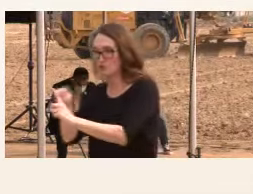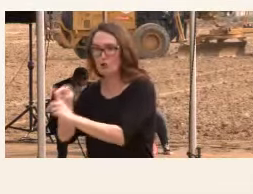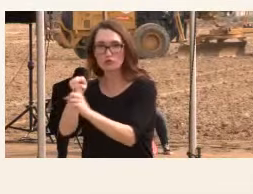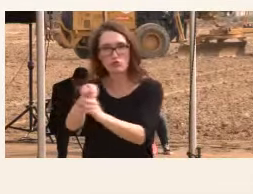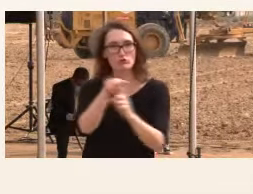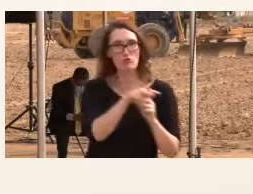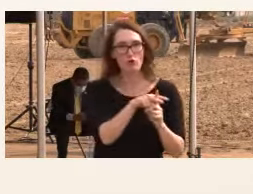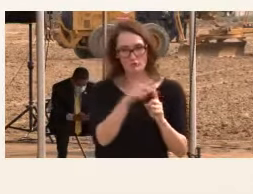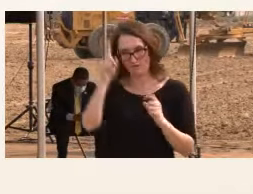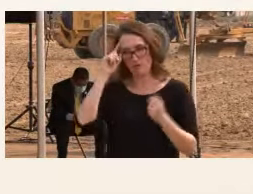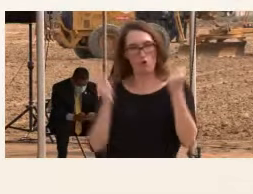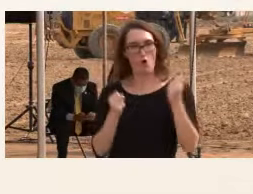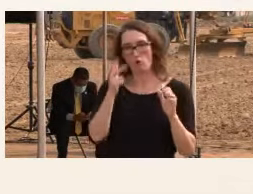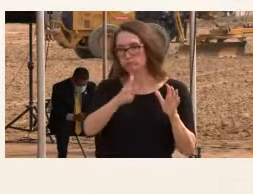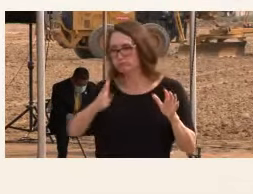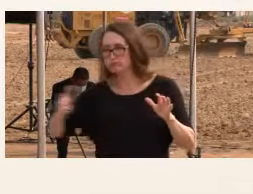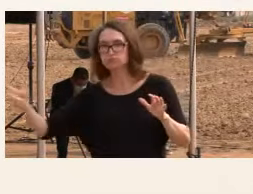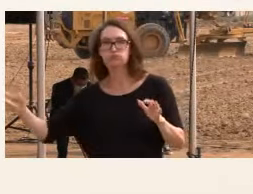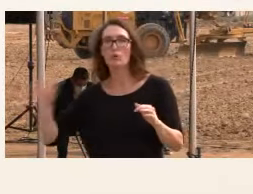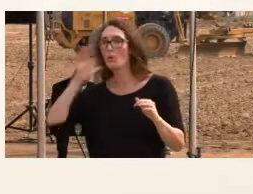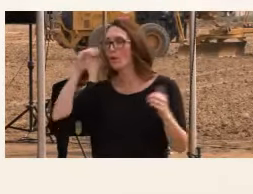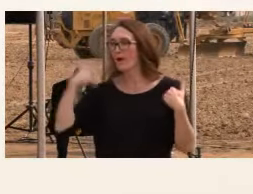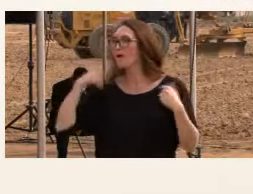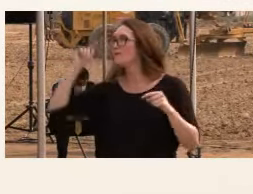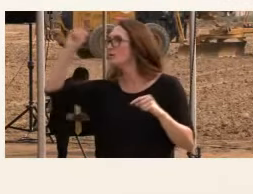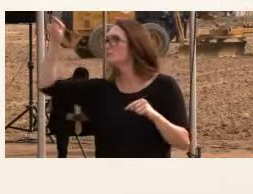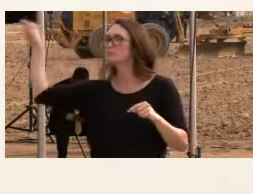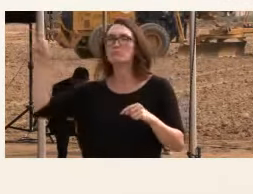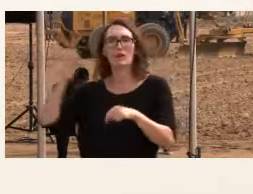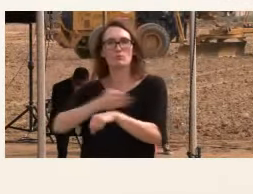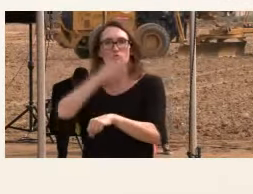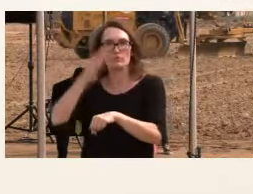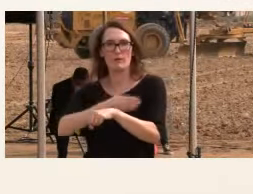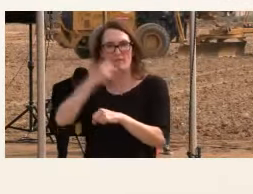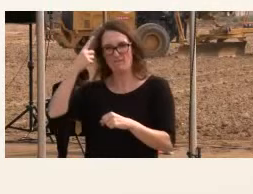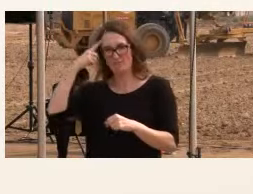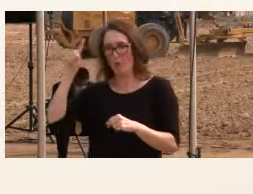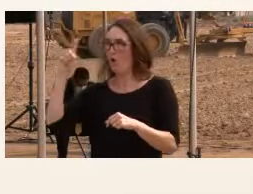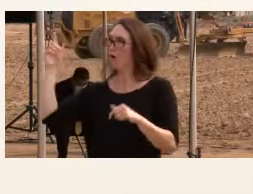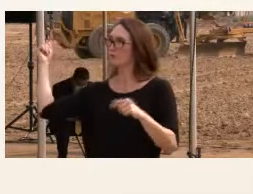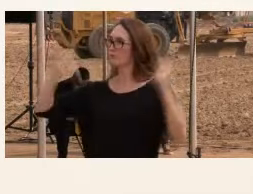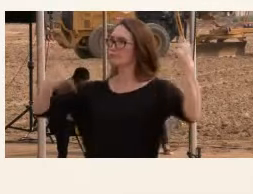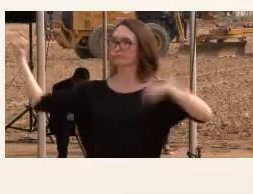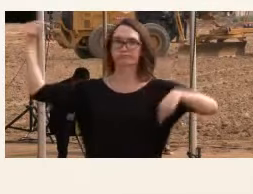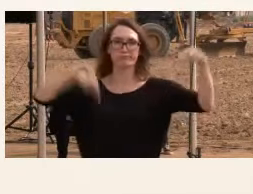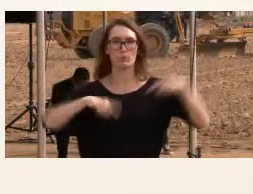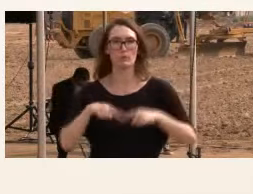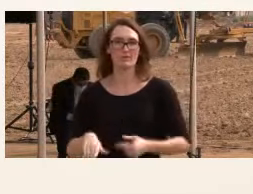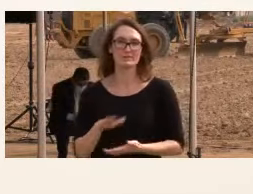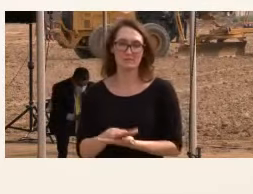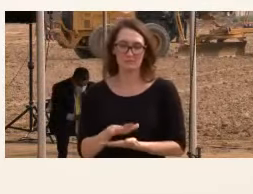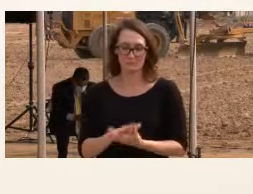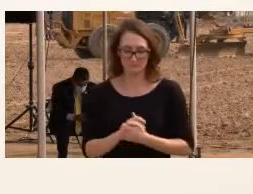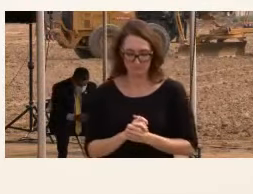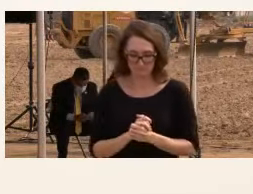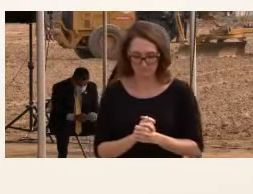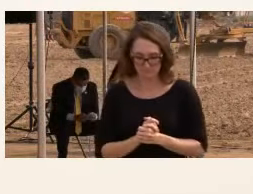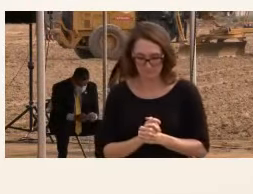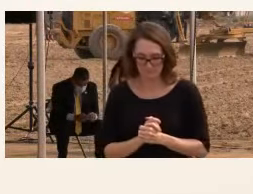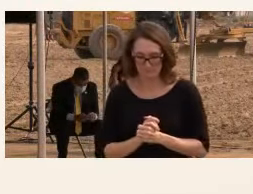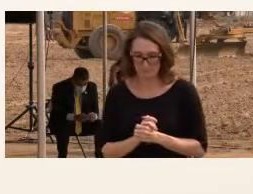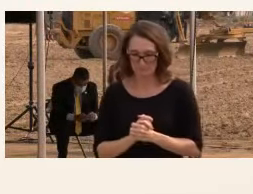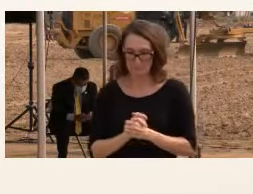leverage project will install off-site improvements for better accessibility throughout this campus. This investment